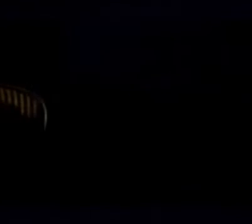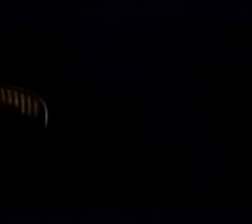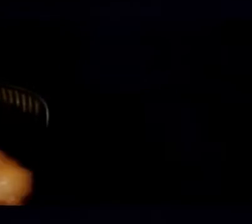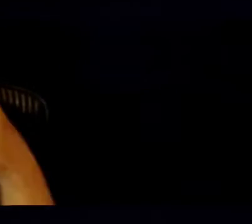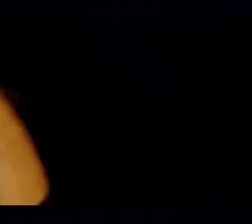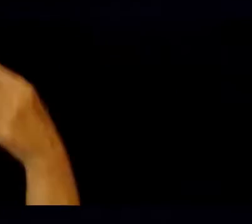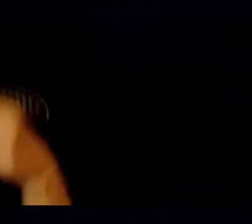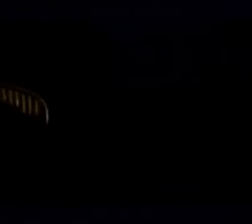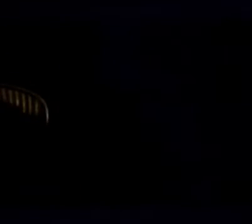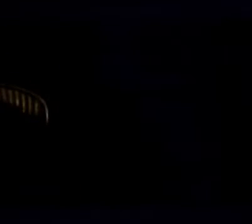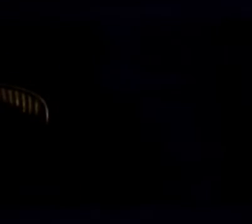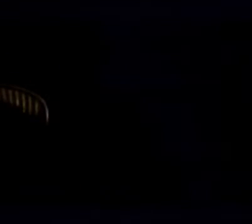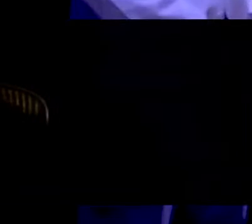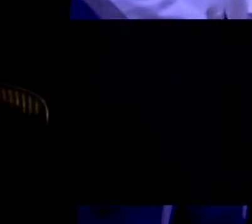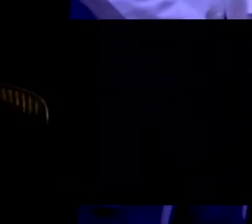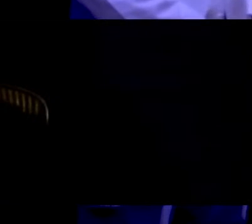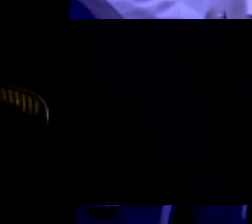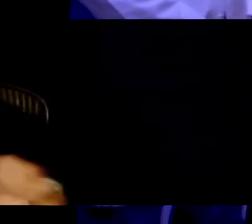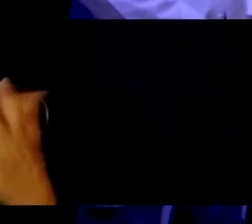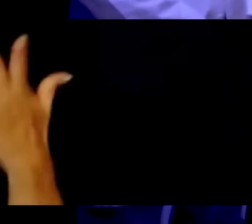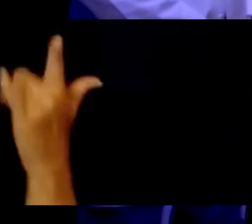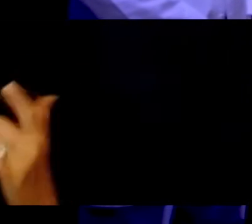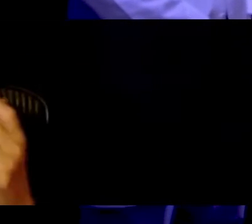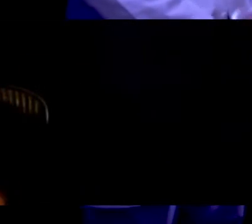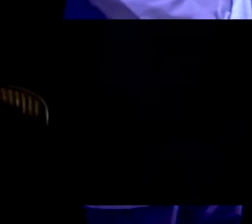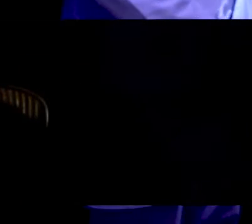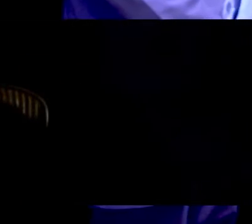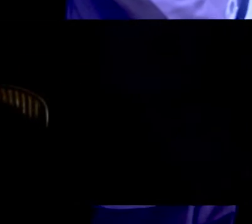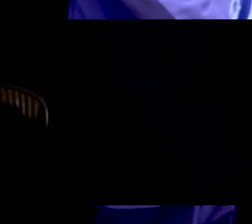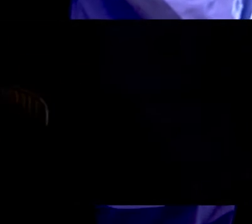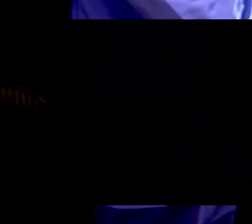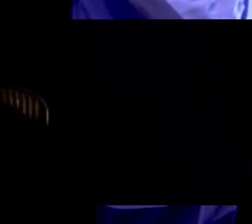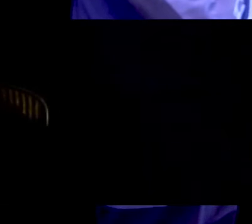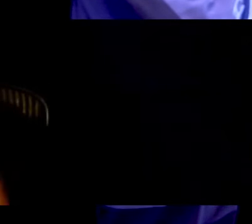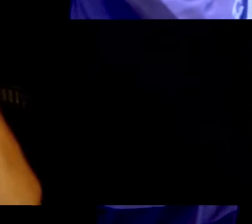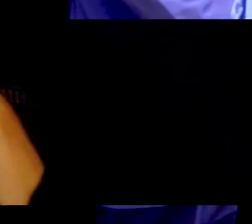can tell if you don't see our breath. We take our masks off, and what happens?